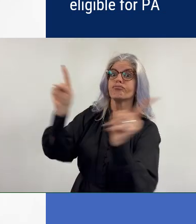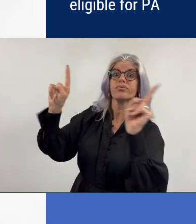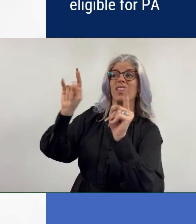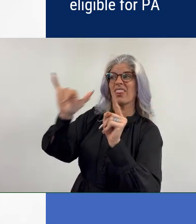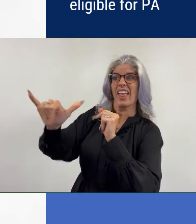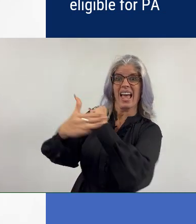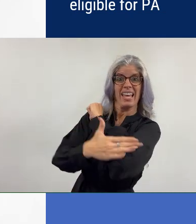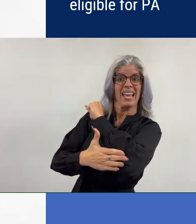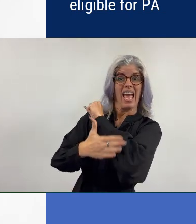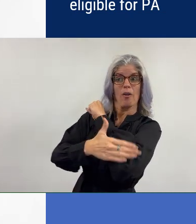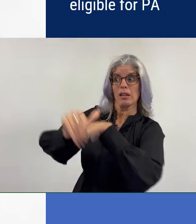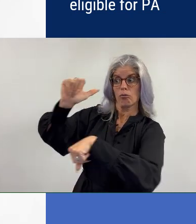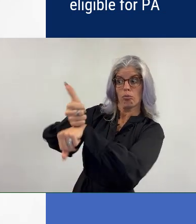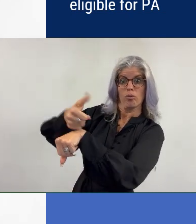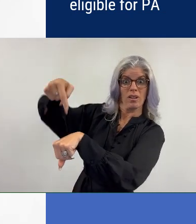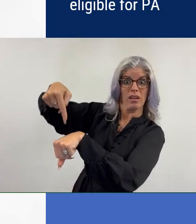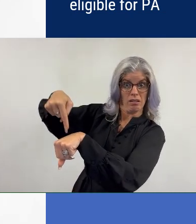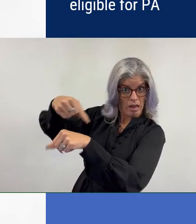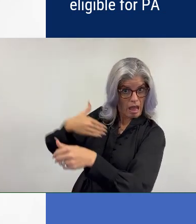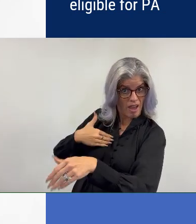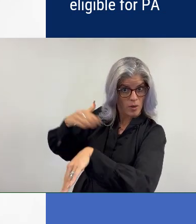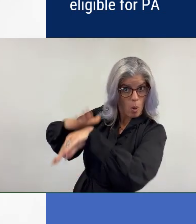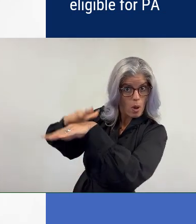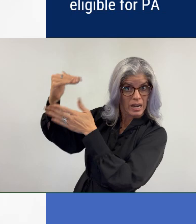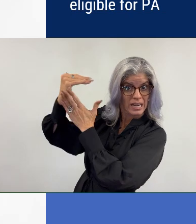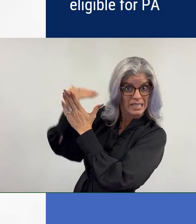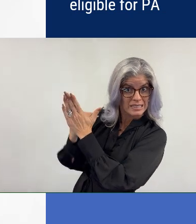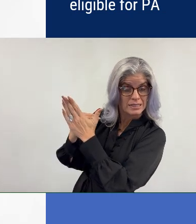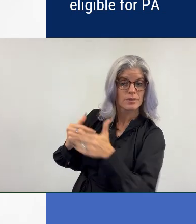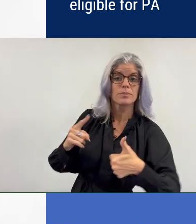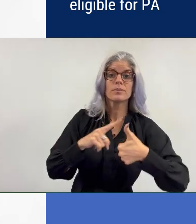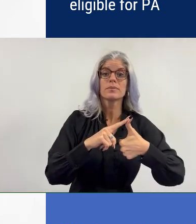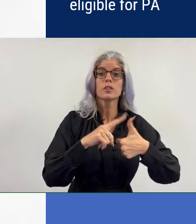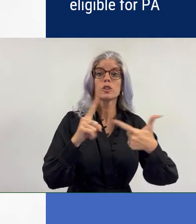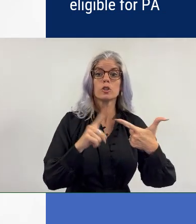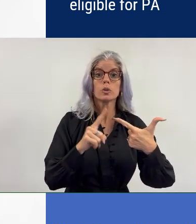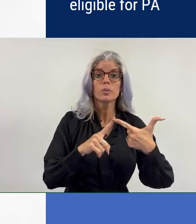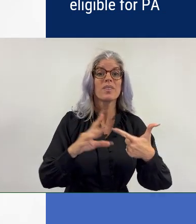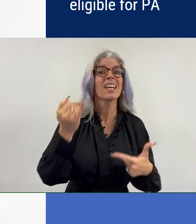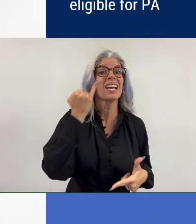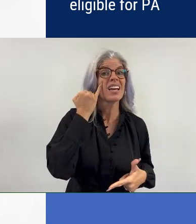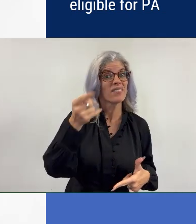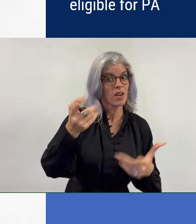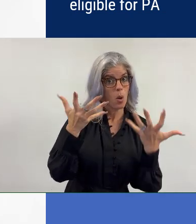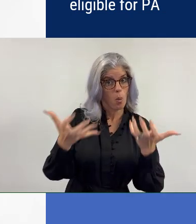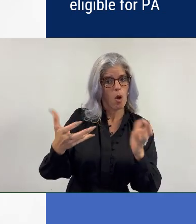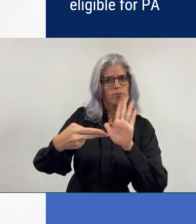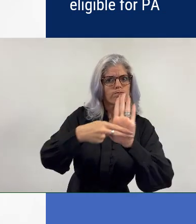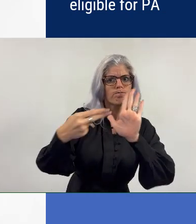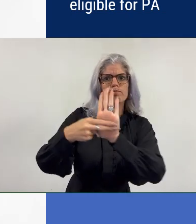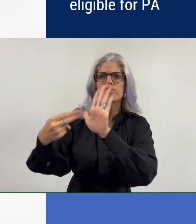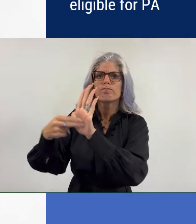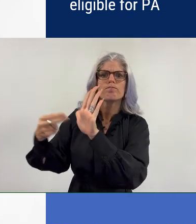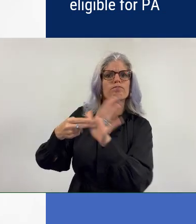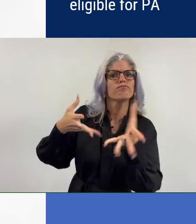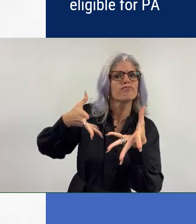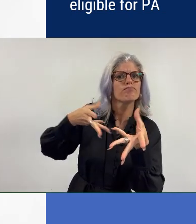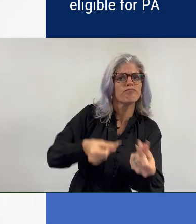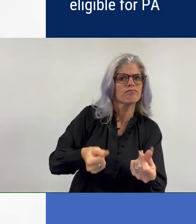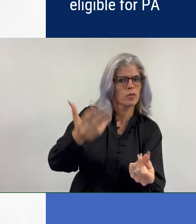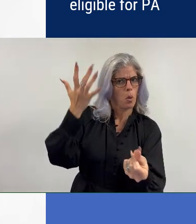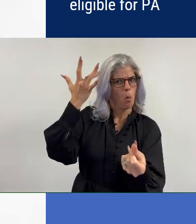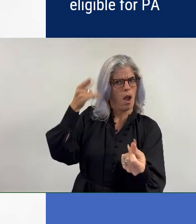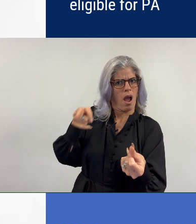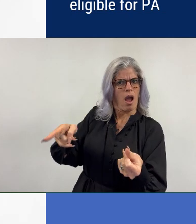Grants Portal. If you are claiming permanent work cost, also apply for an SBA loan at the same time.